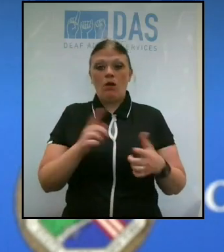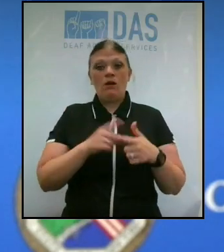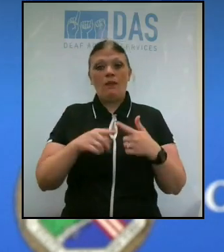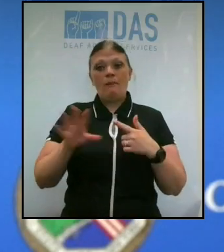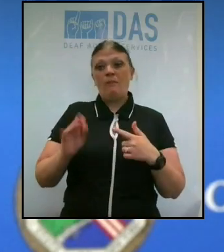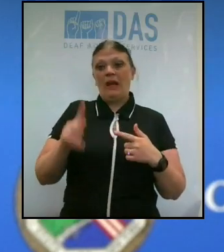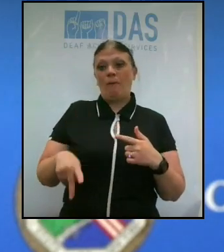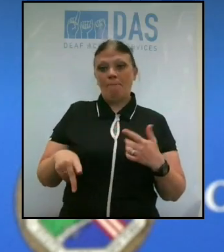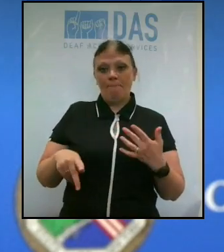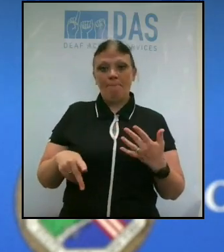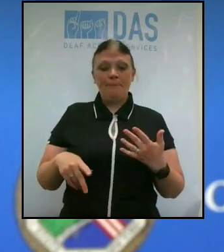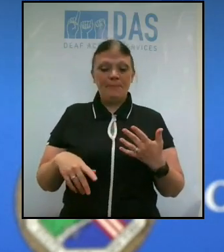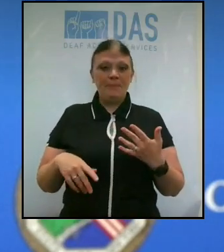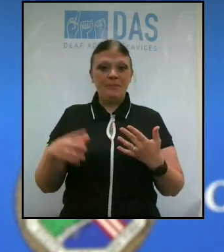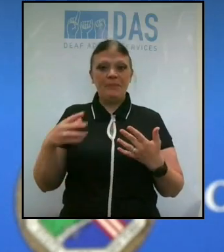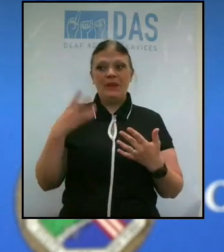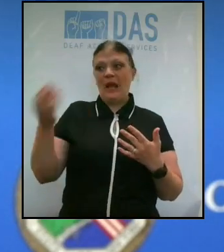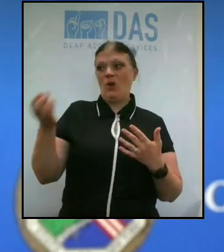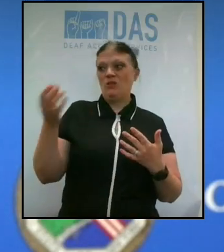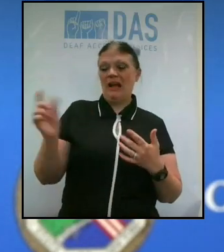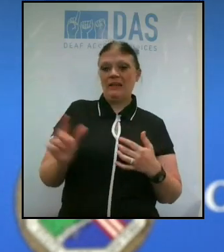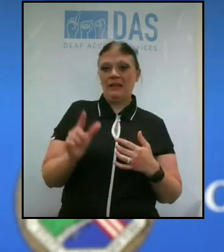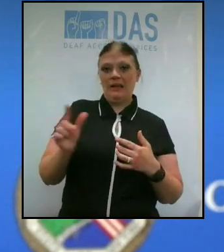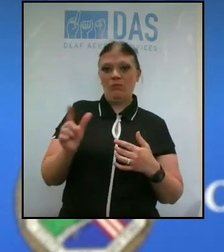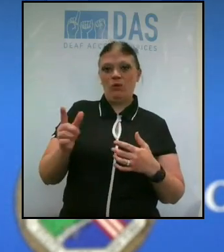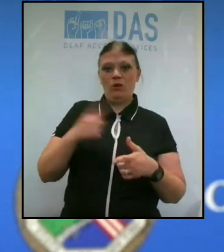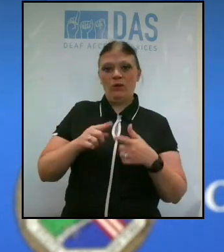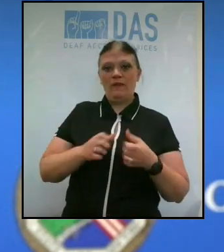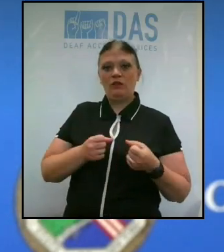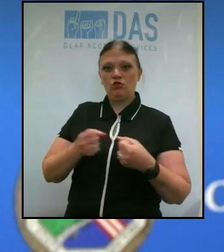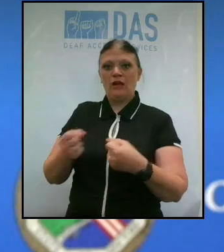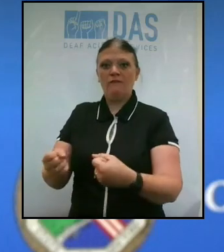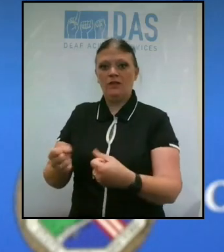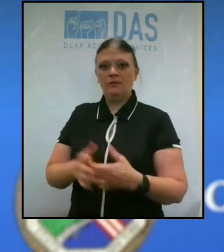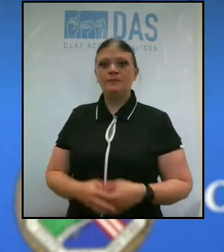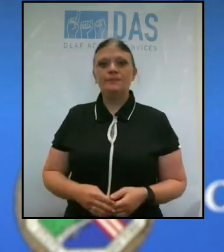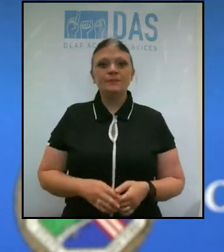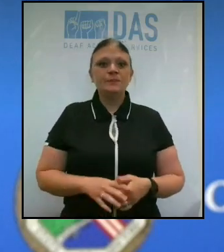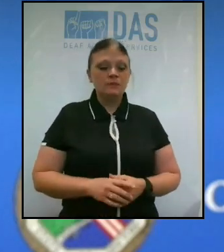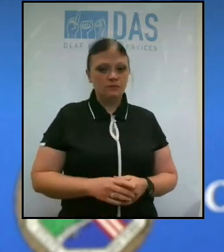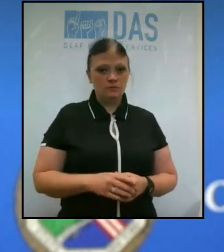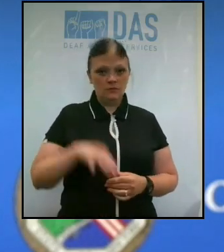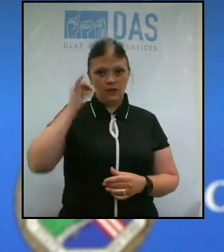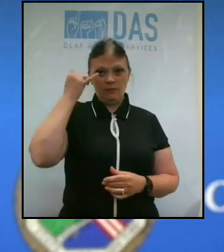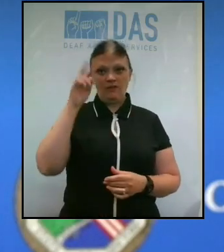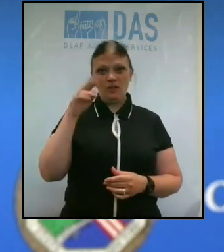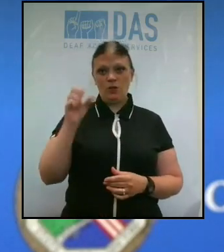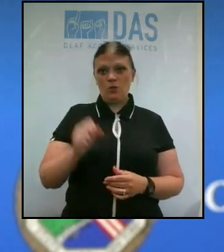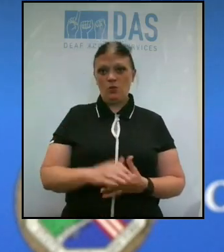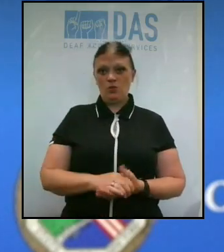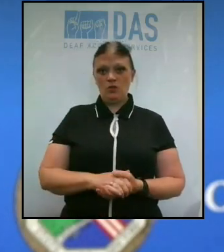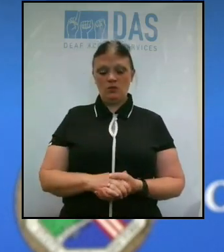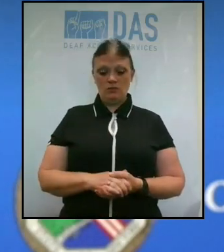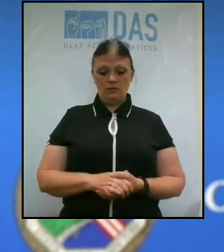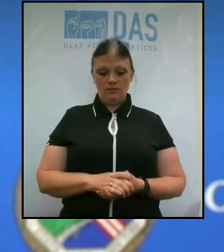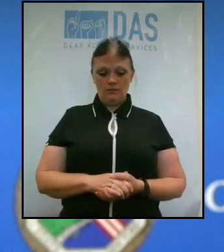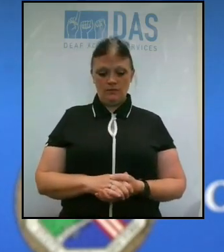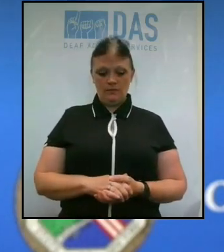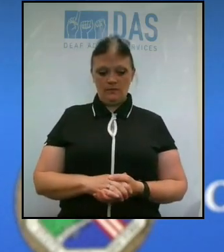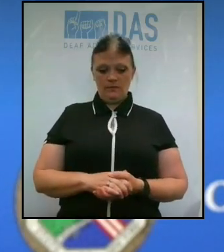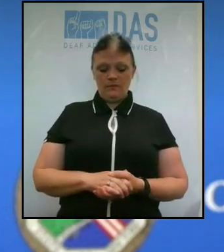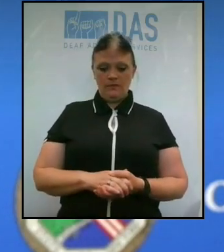able to pick them up outside the libraries through curbside pickup. The Buffalo News, Caitlin Dewey, Aaron